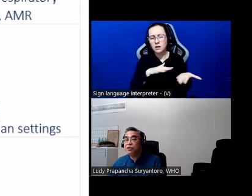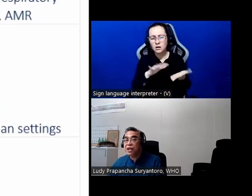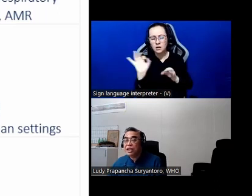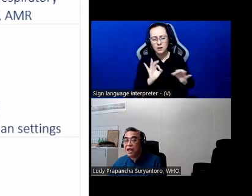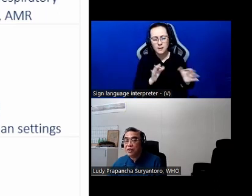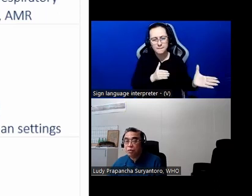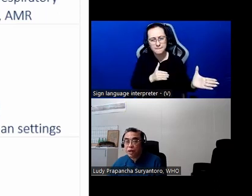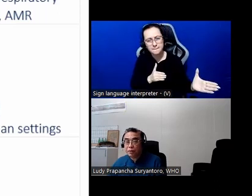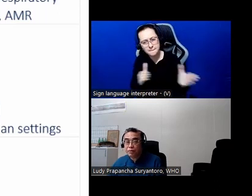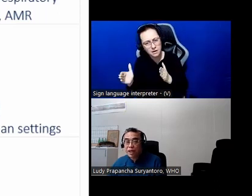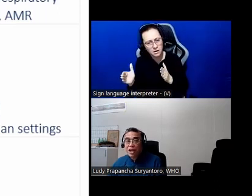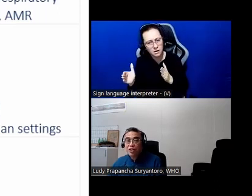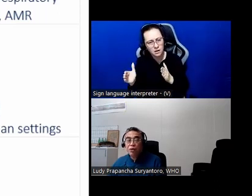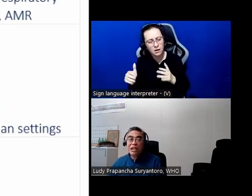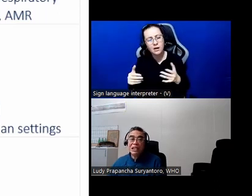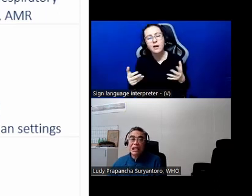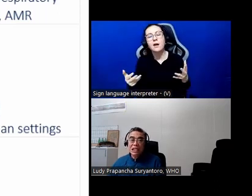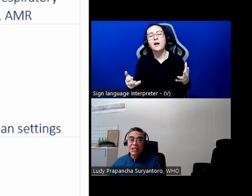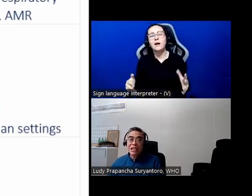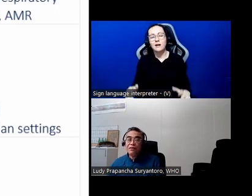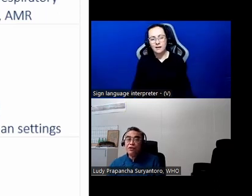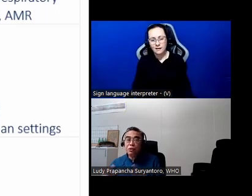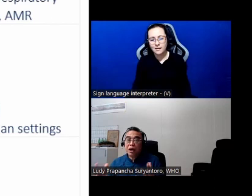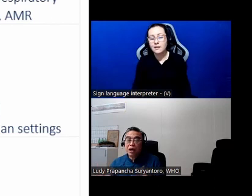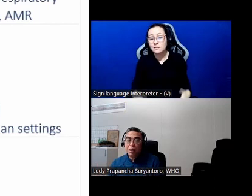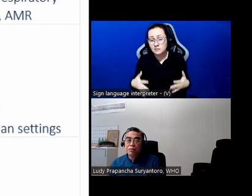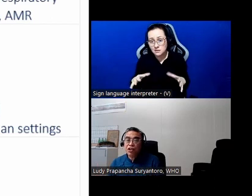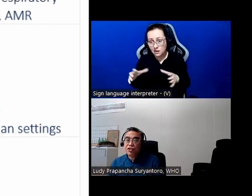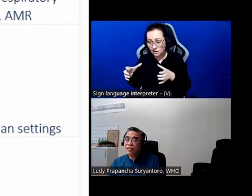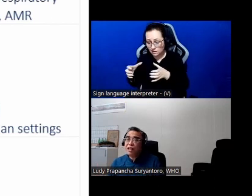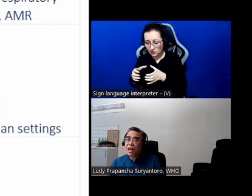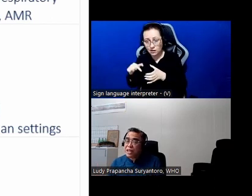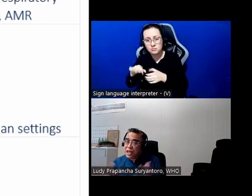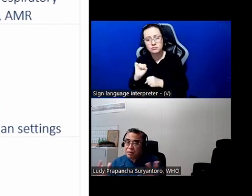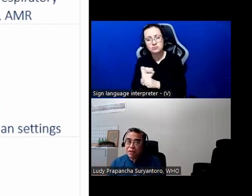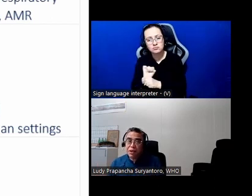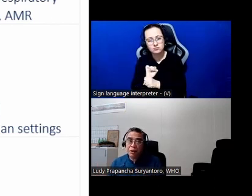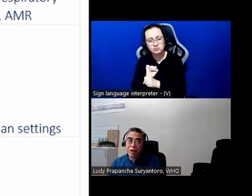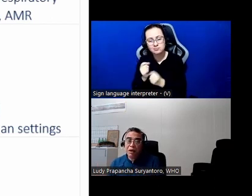huge cross-cutting area of work. So in this slide, it gives you just a slide,